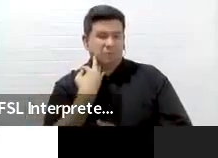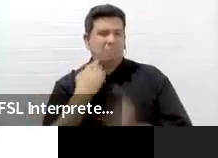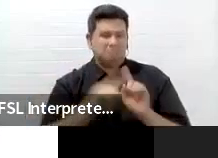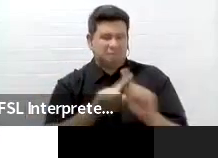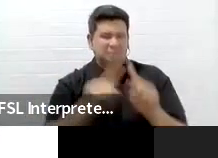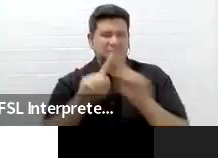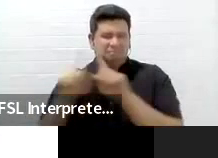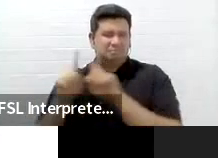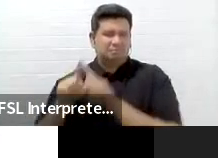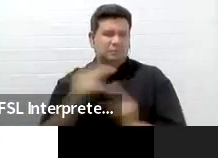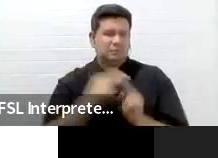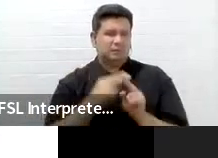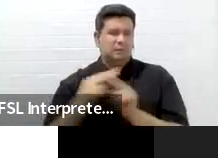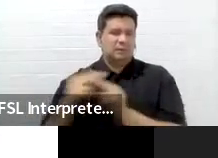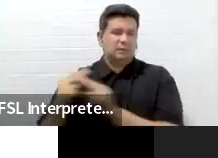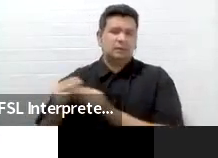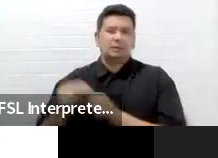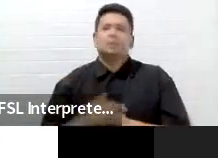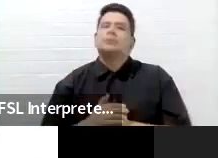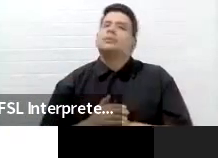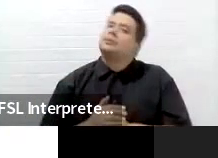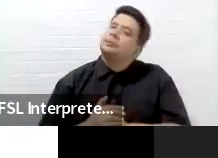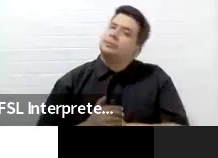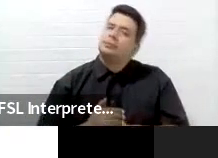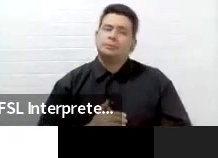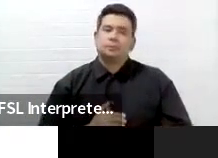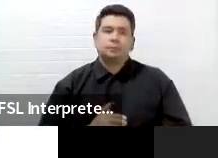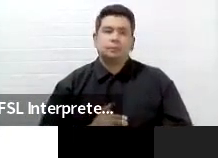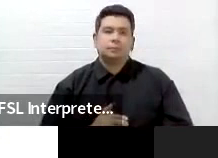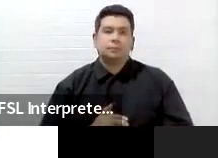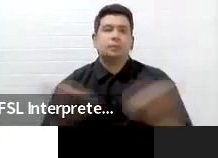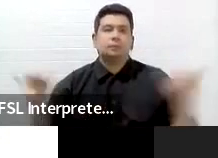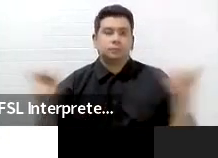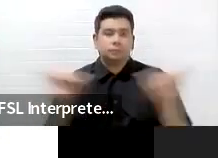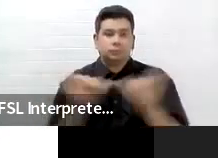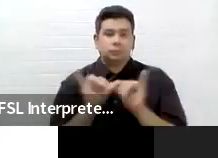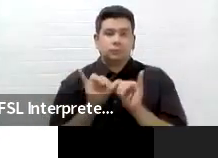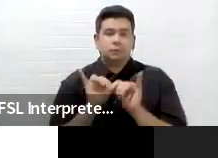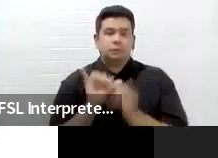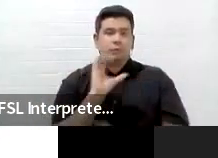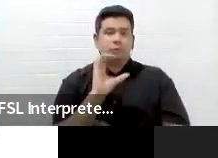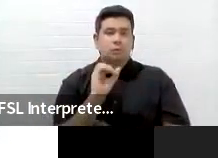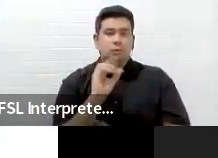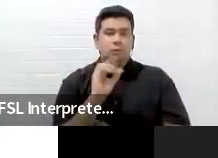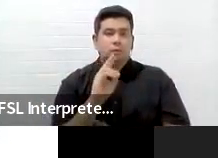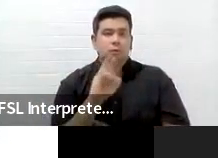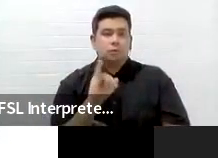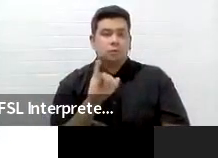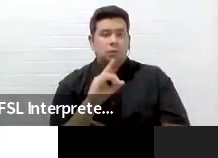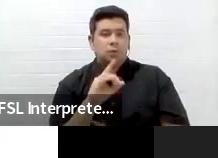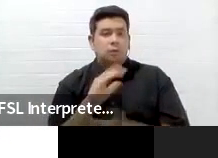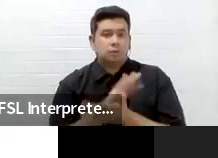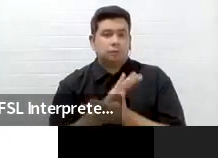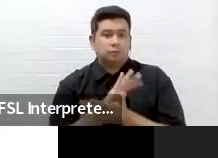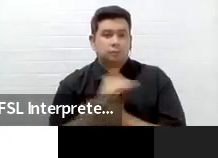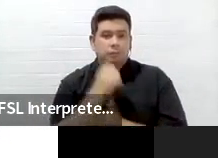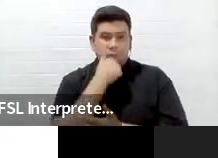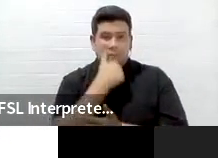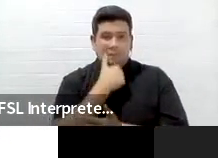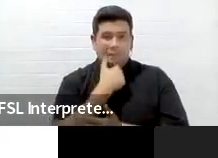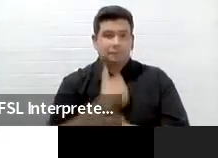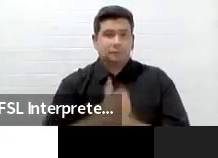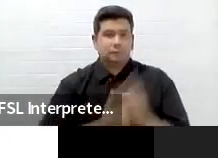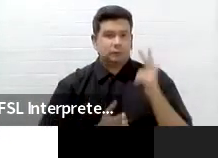on. Just like COVID, the 1918 influenza pandemic was a 3-wave pandemic.